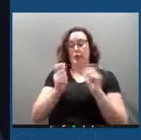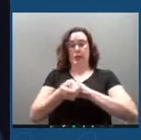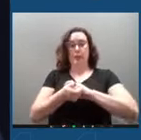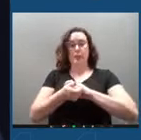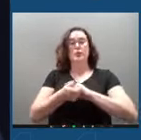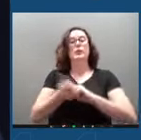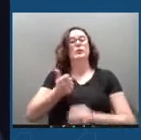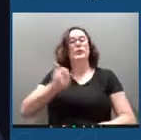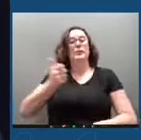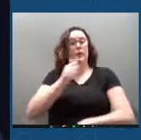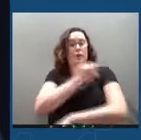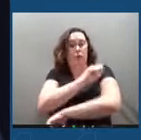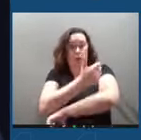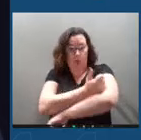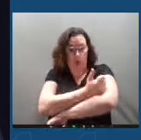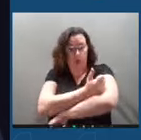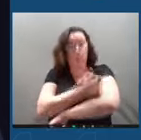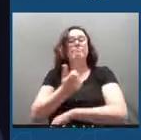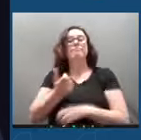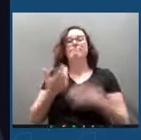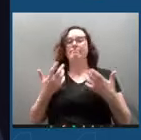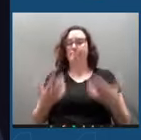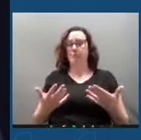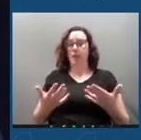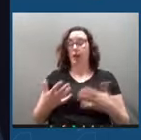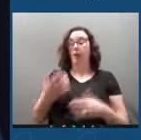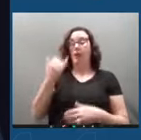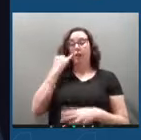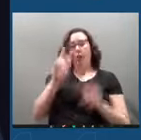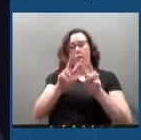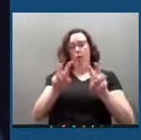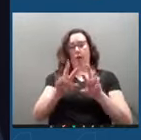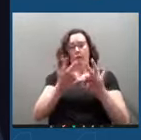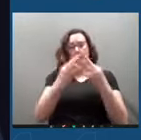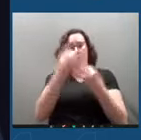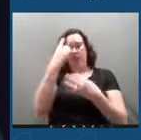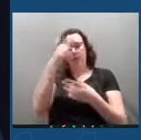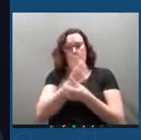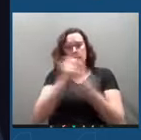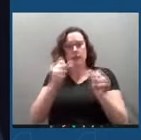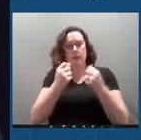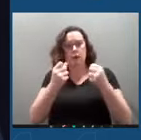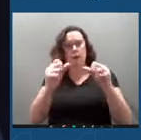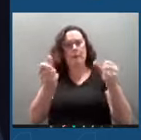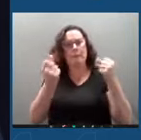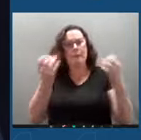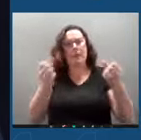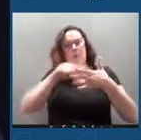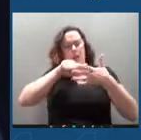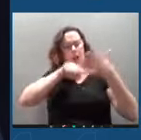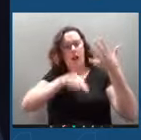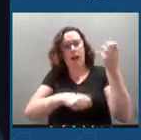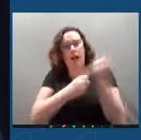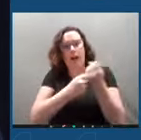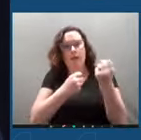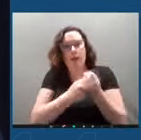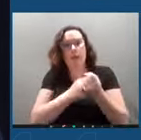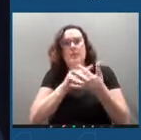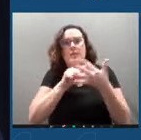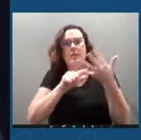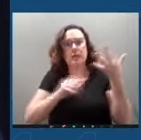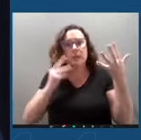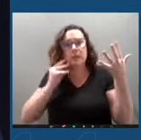you look at Family for Safe Streets, and so many other advocates who experienced this horrific